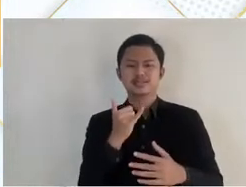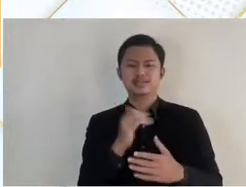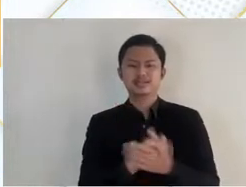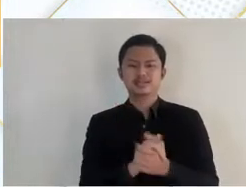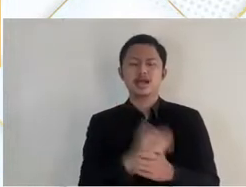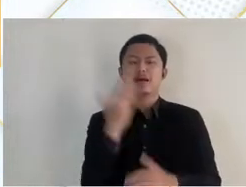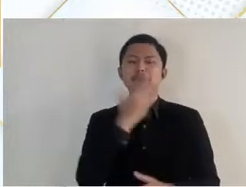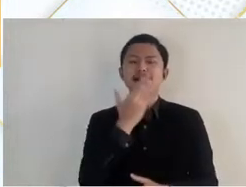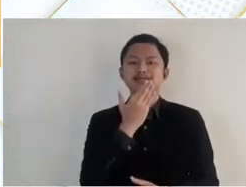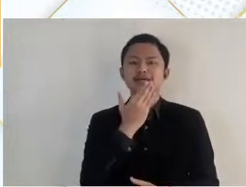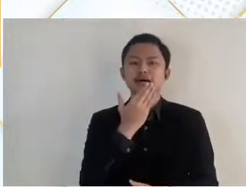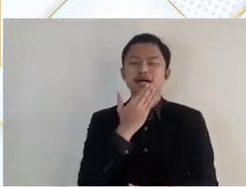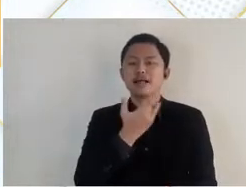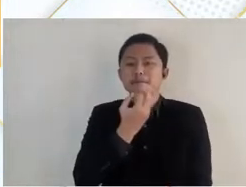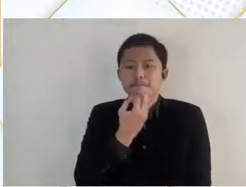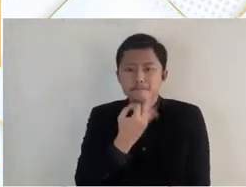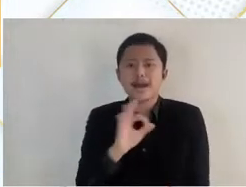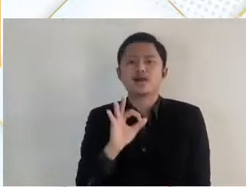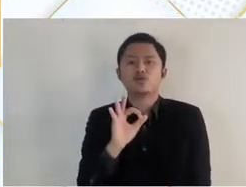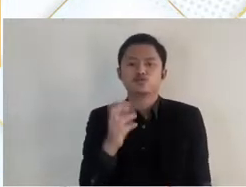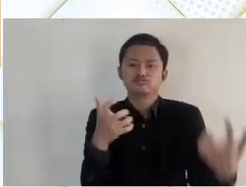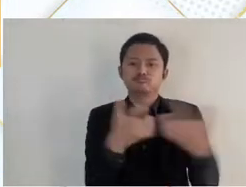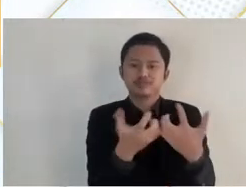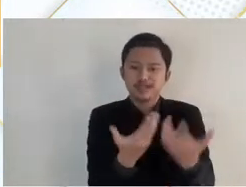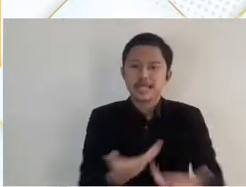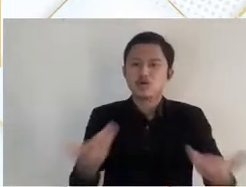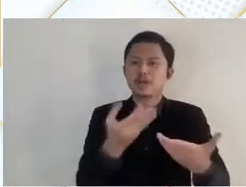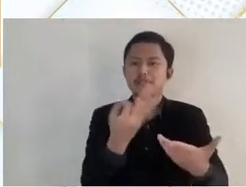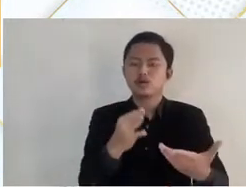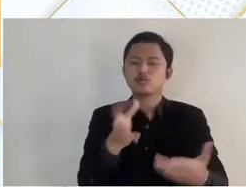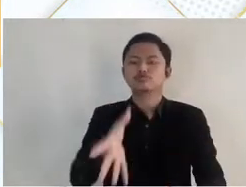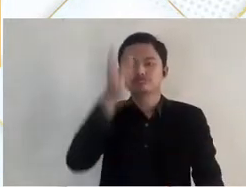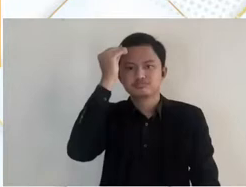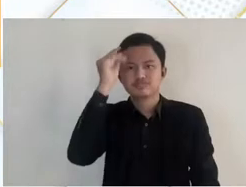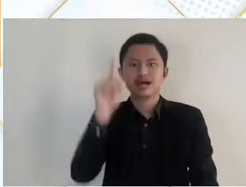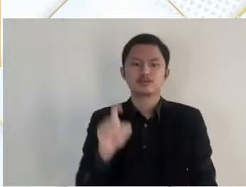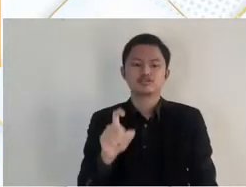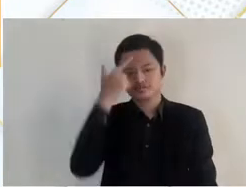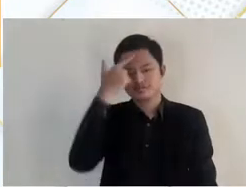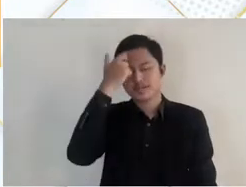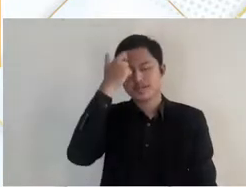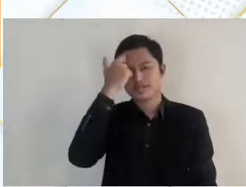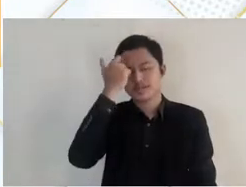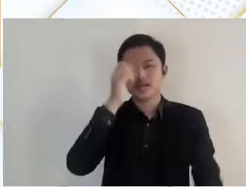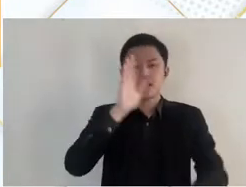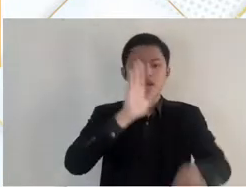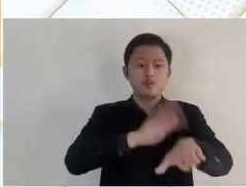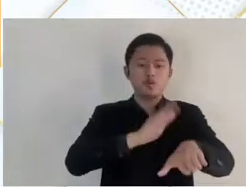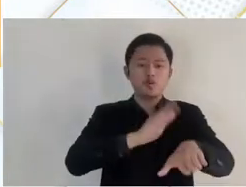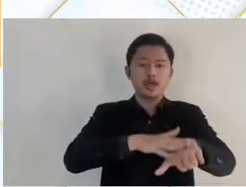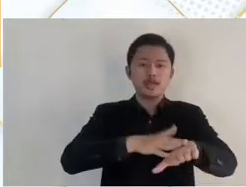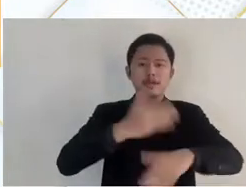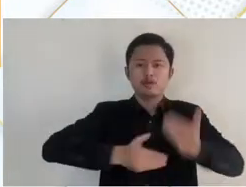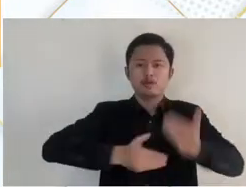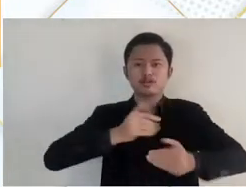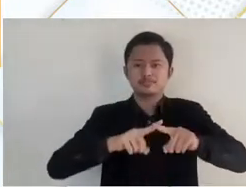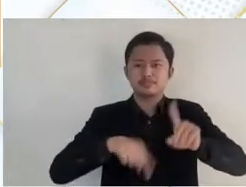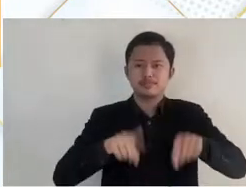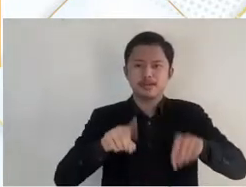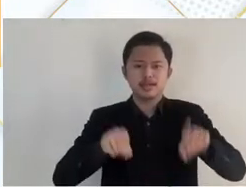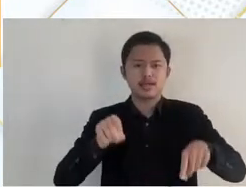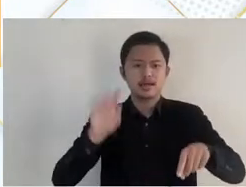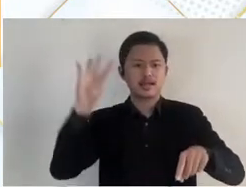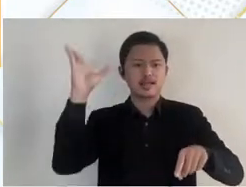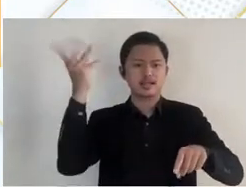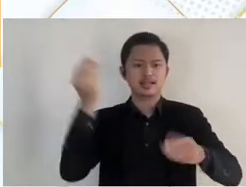language skills in mission environments. Experience working in a culturally diverse operating environment, training